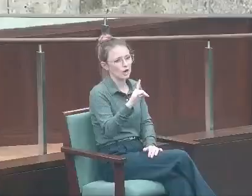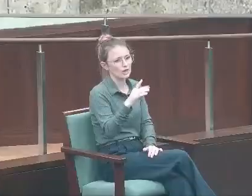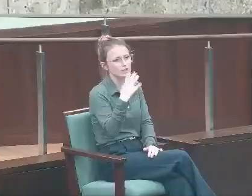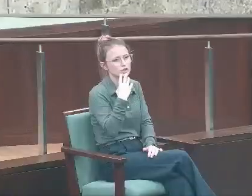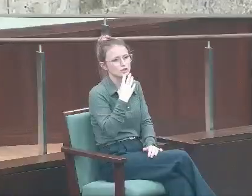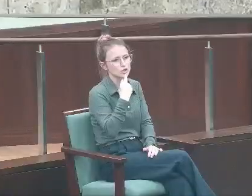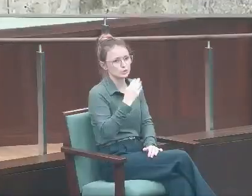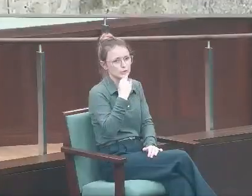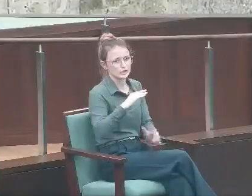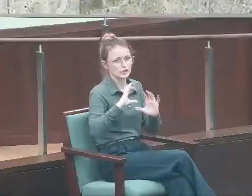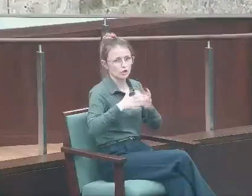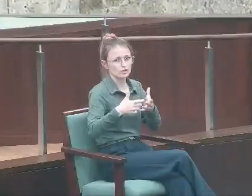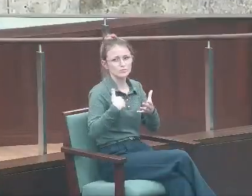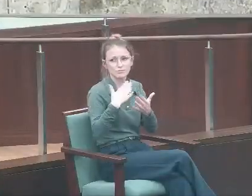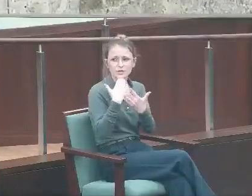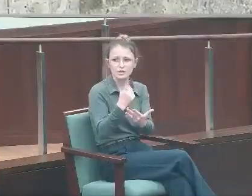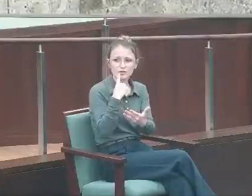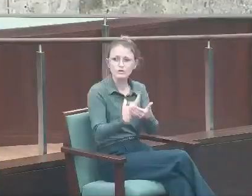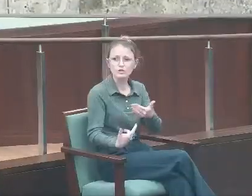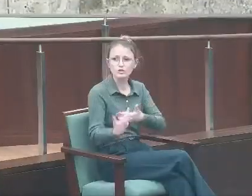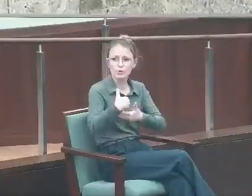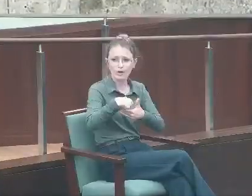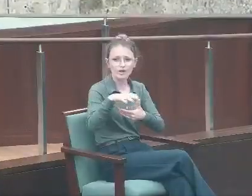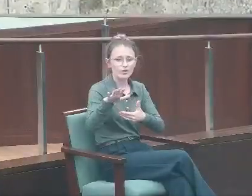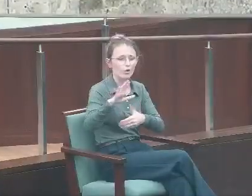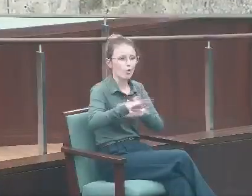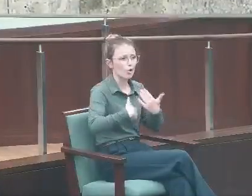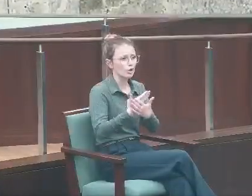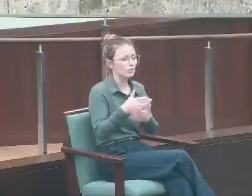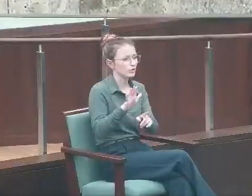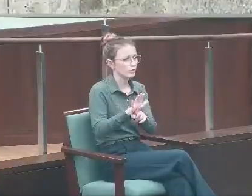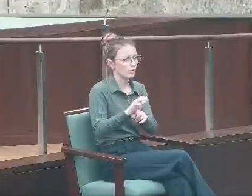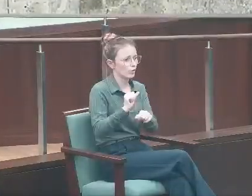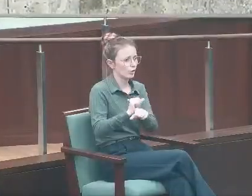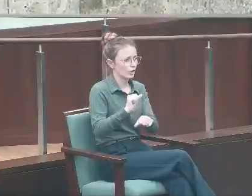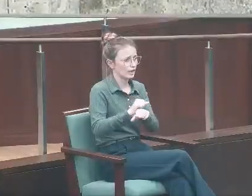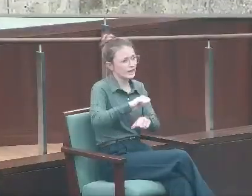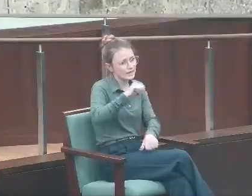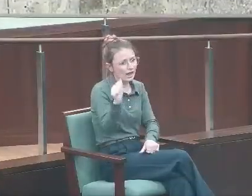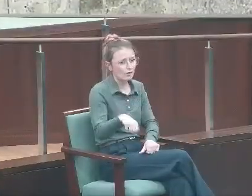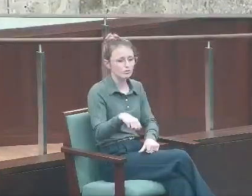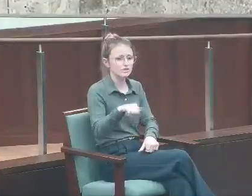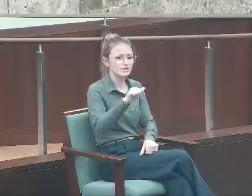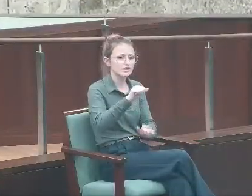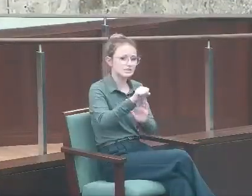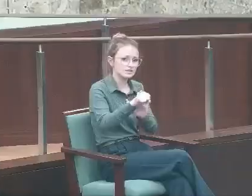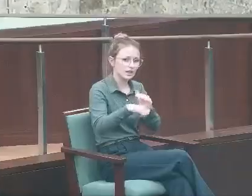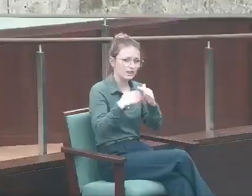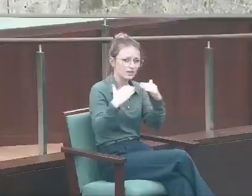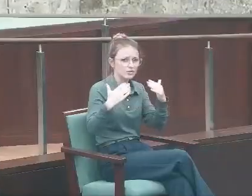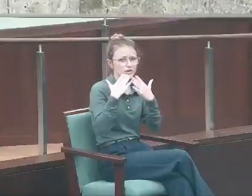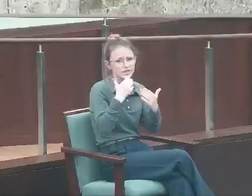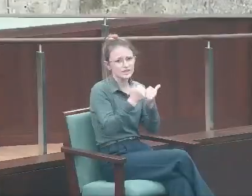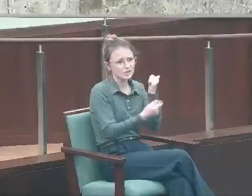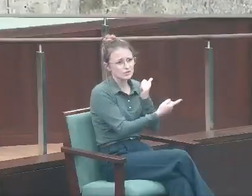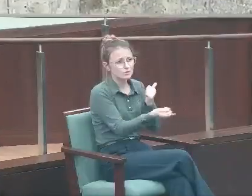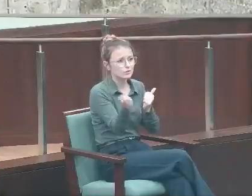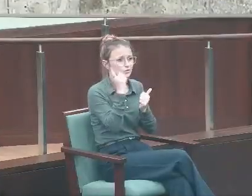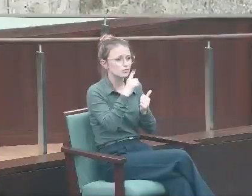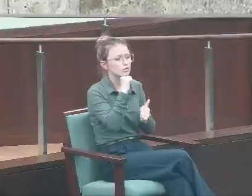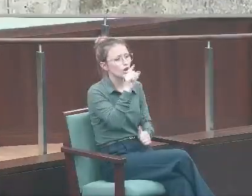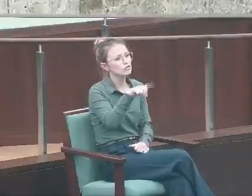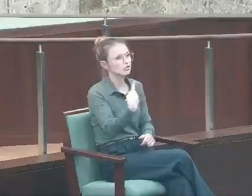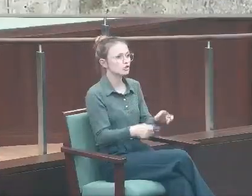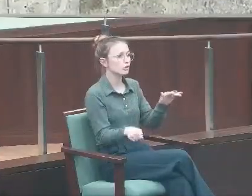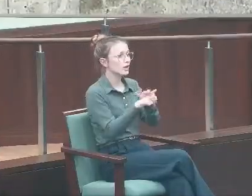him for joining us and for all of his work in Annapolis and at the state level. And just want to thank each and every one of you for not just being here tonight,